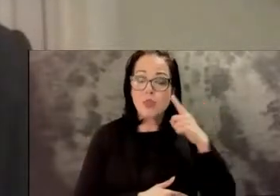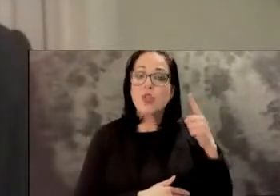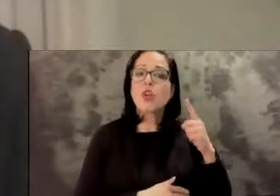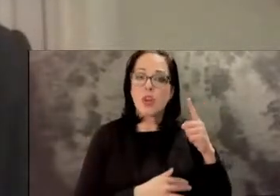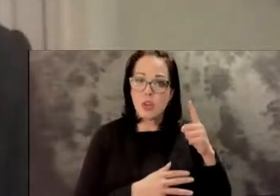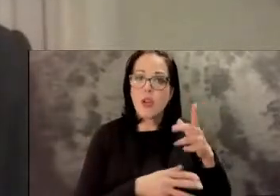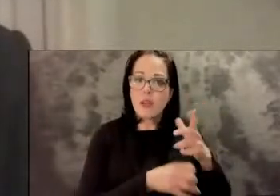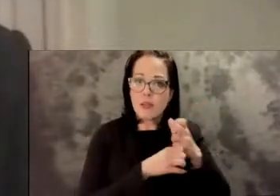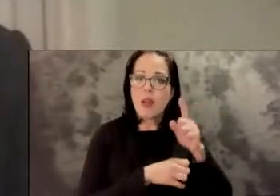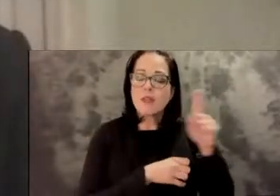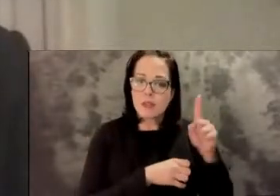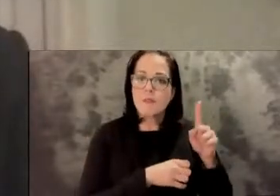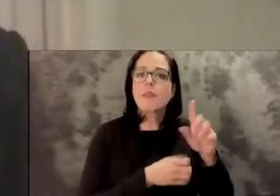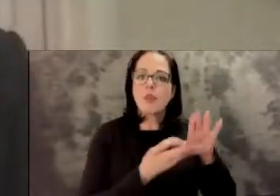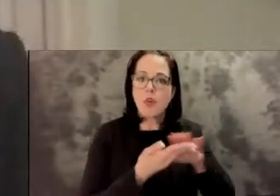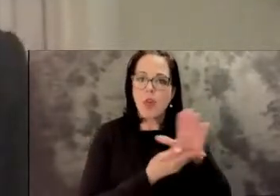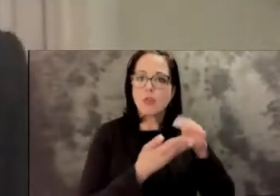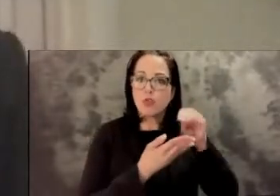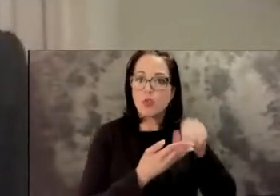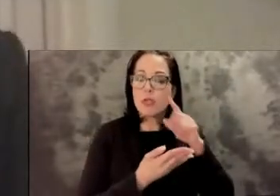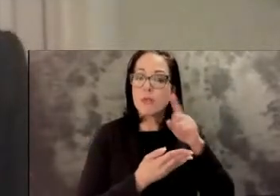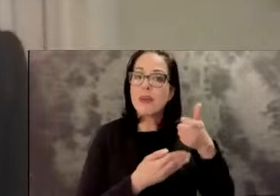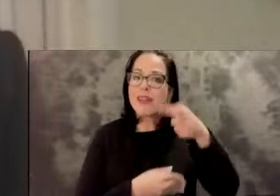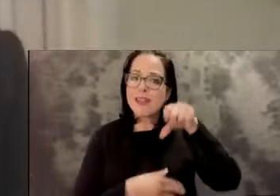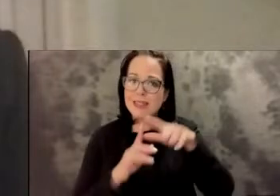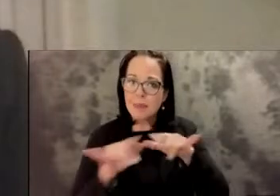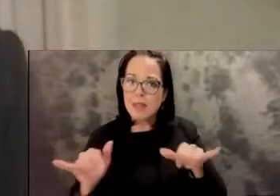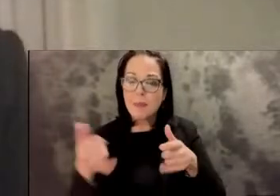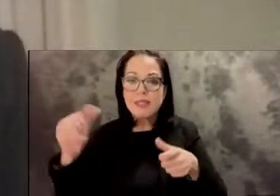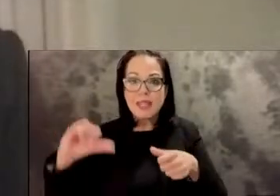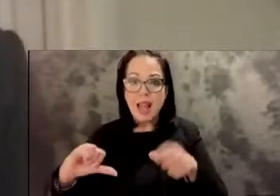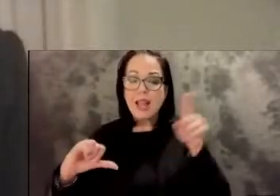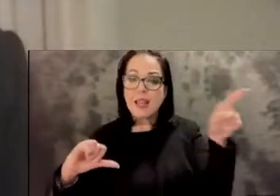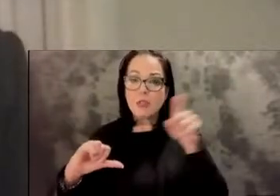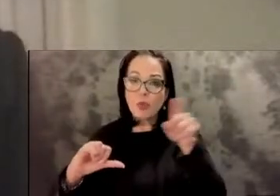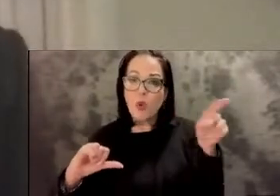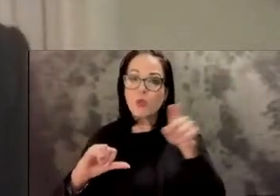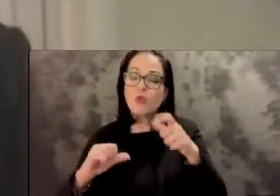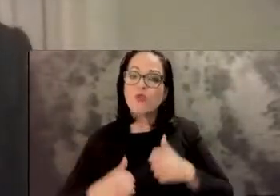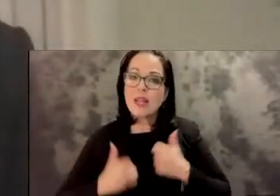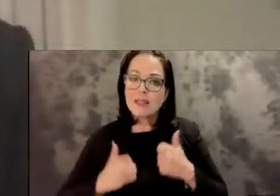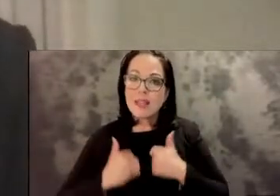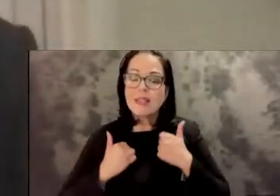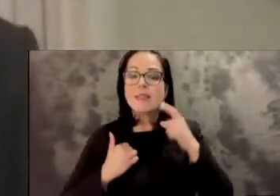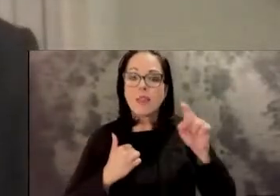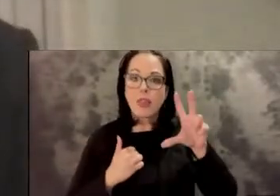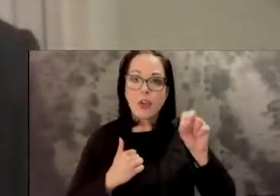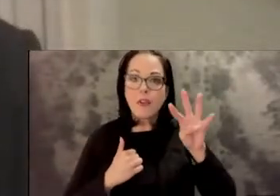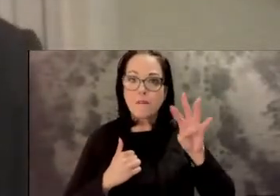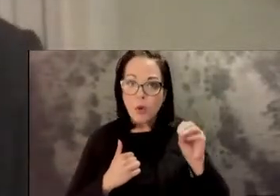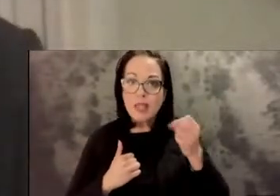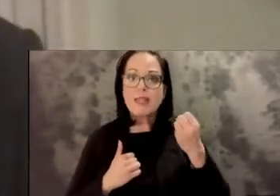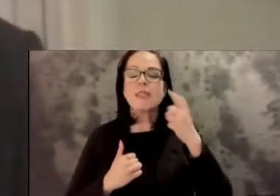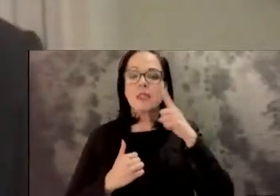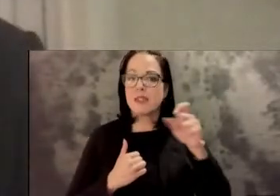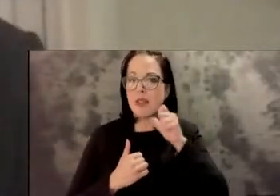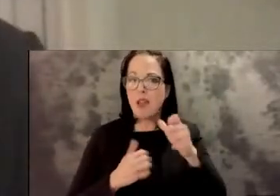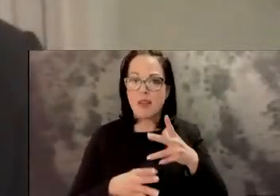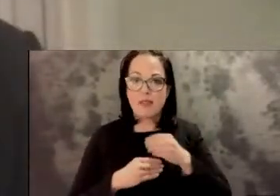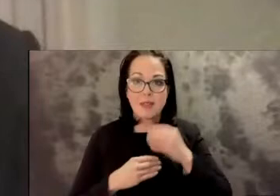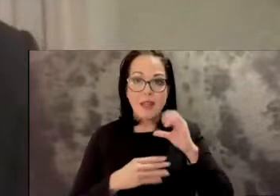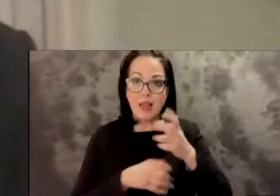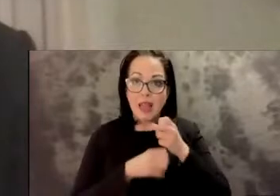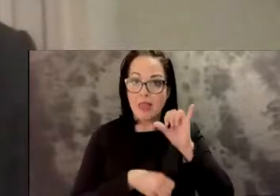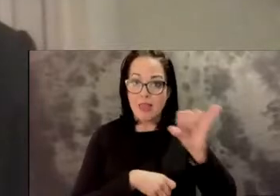time denying white residents in their 20s, 30s, and 40s the ability to do so. Rhode Island reserved certain vaccine doses for